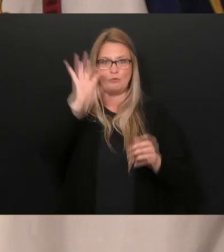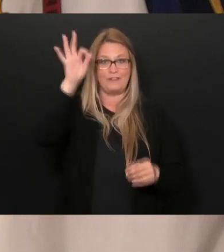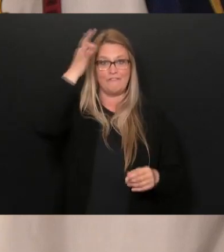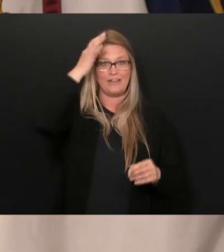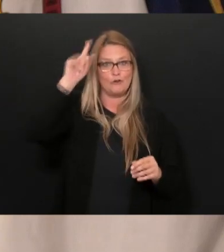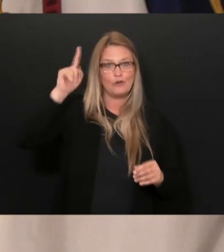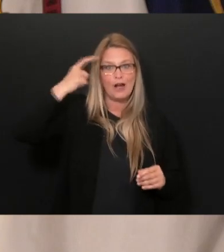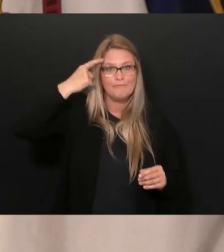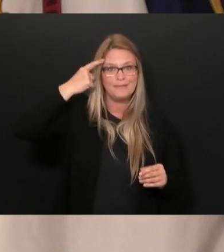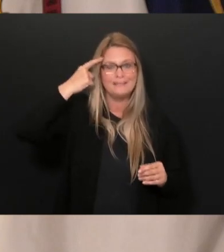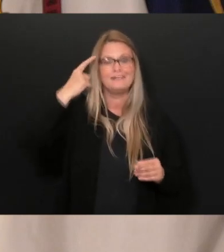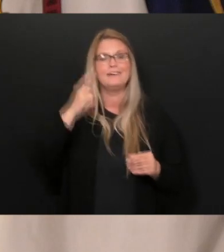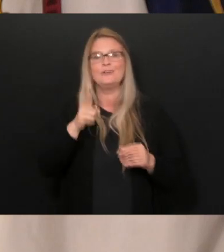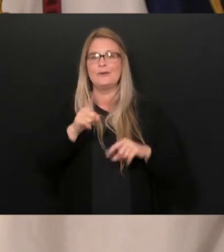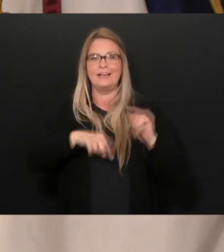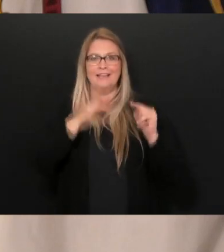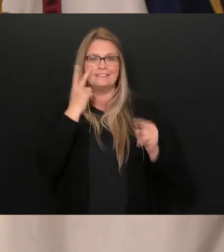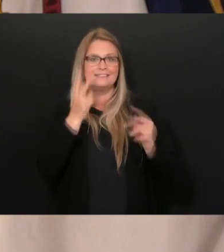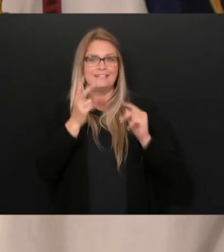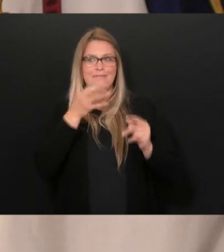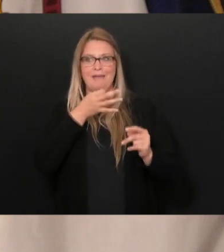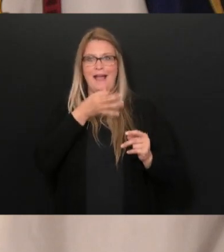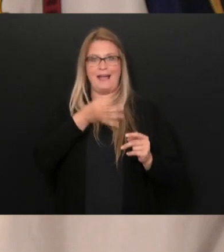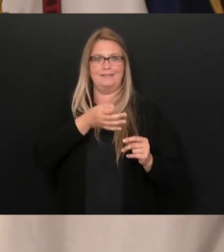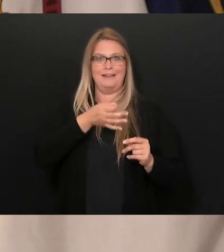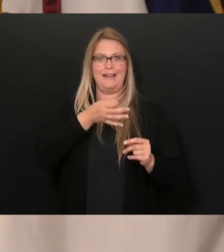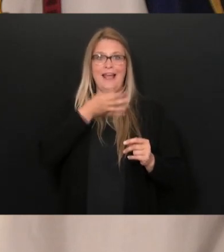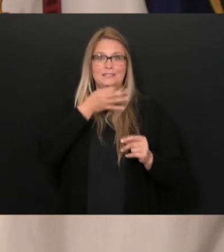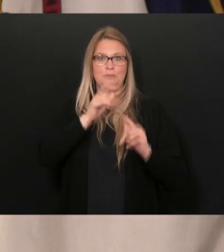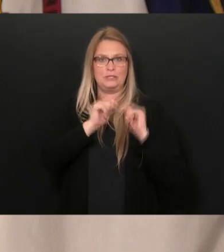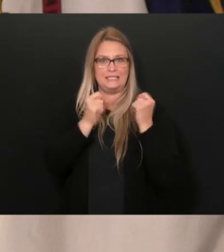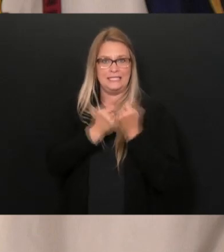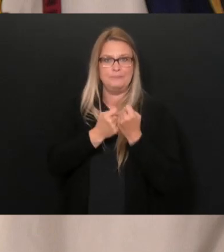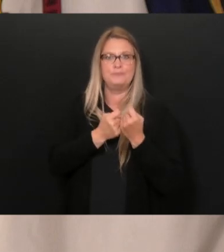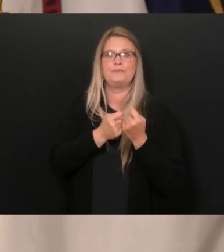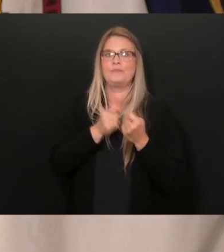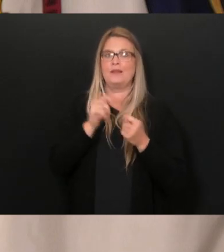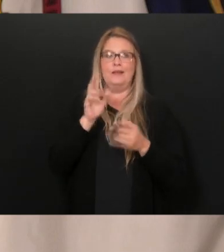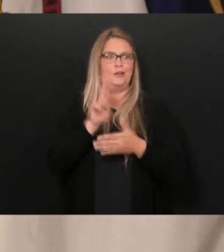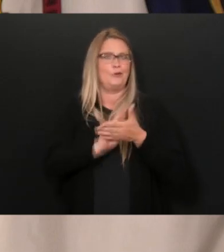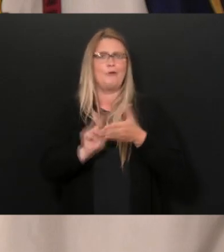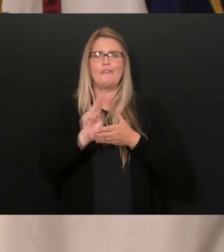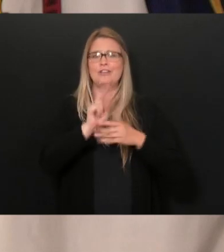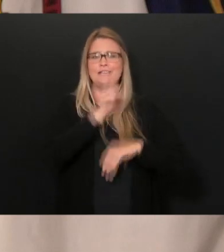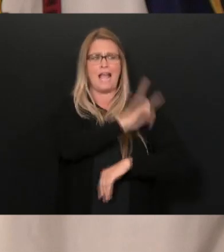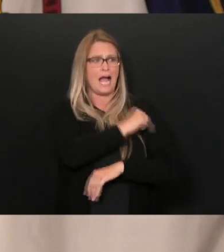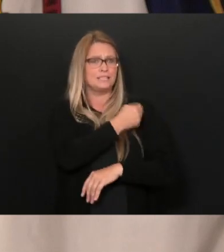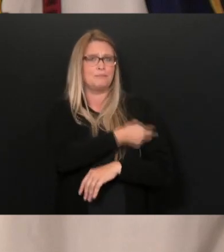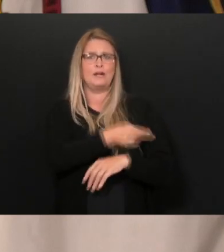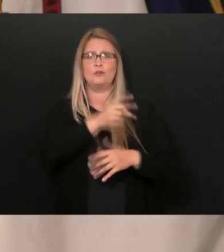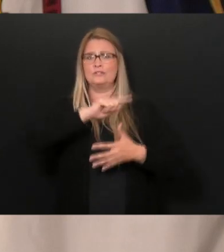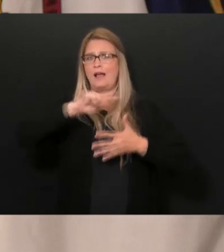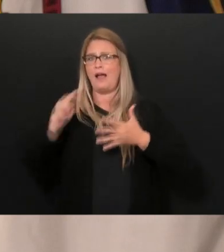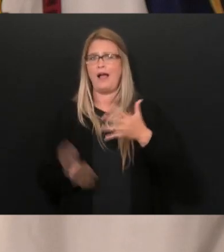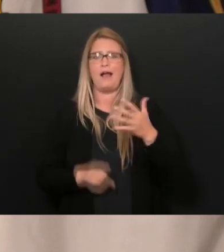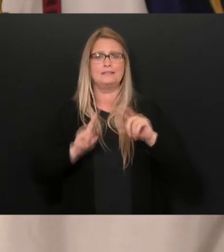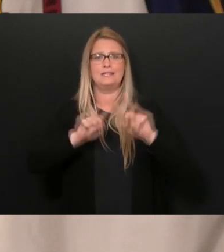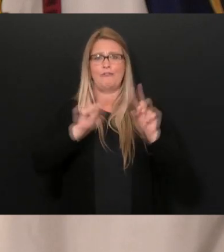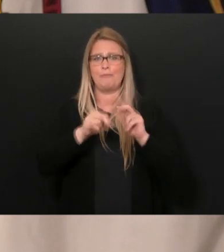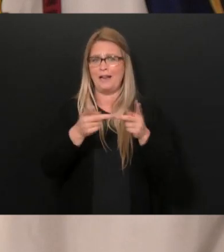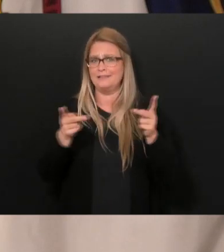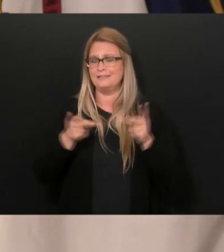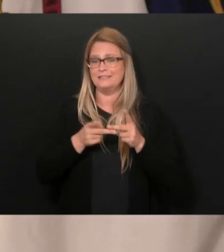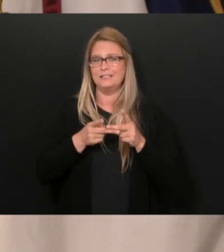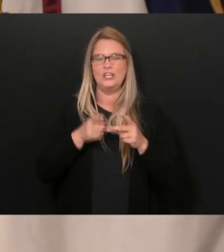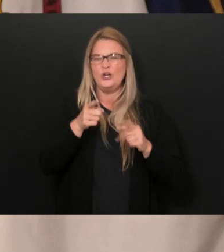You can't see all the interactions with the experts, whether they be at universities or they be at hospitals like Johns Hopkins or whatever. You know, you